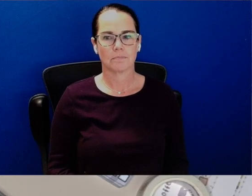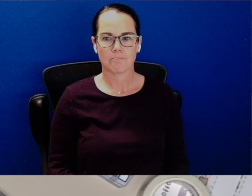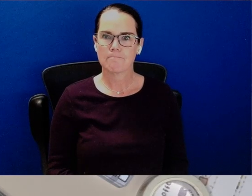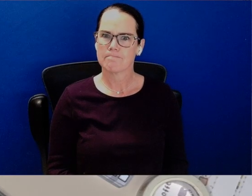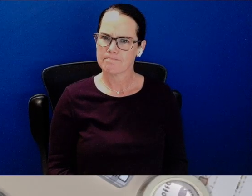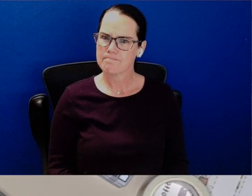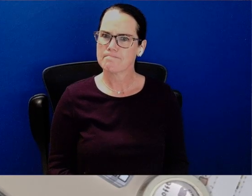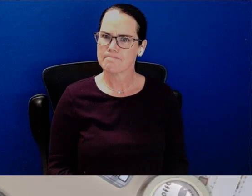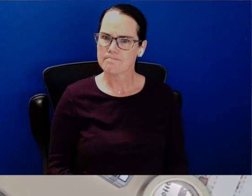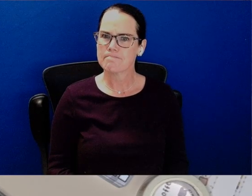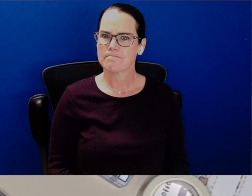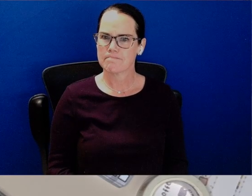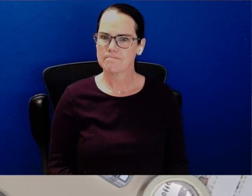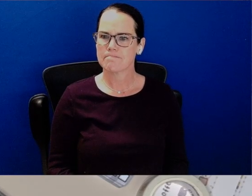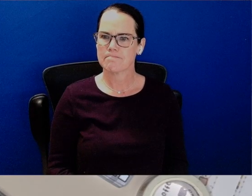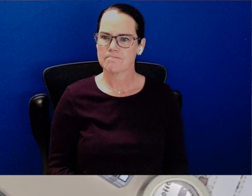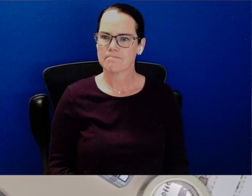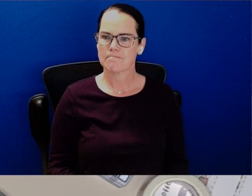Yeah.